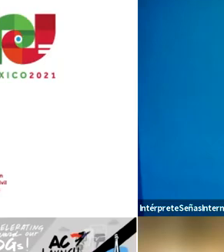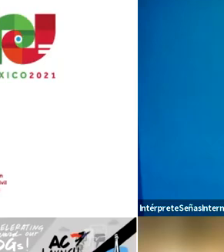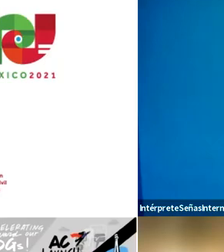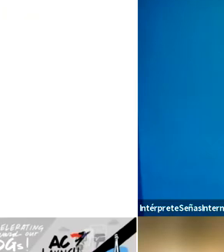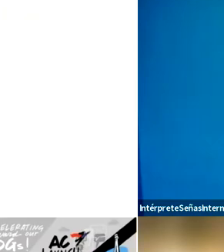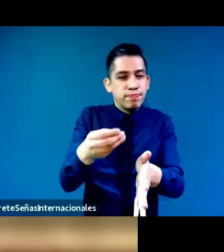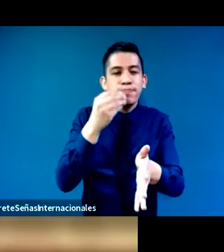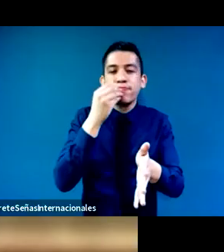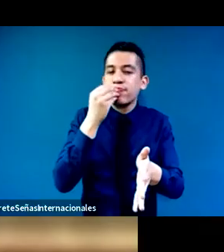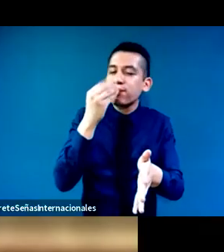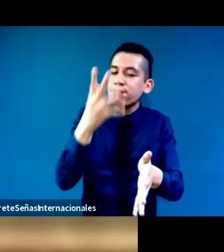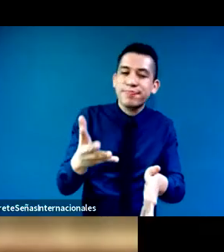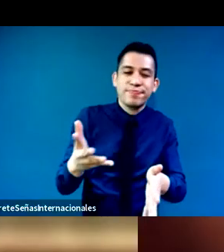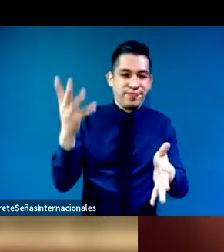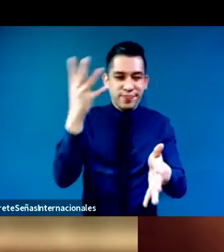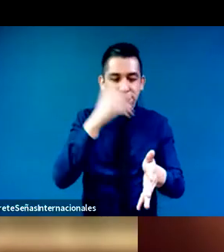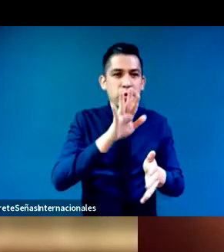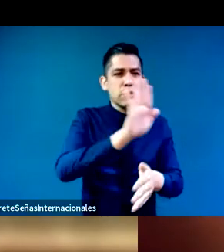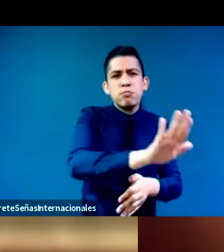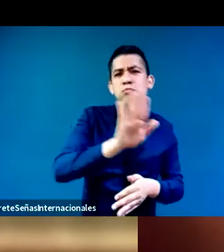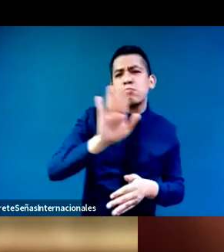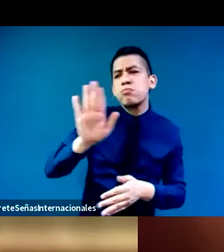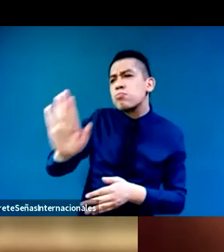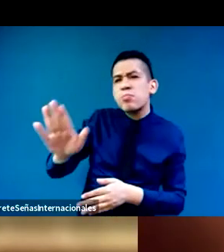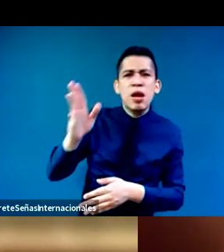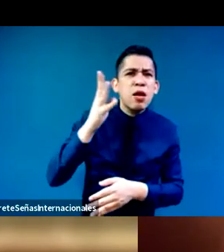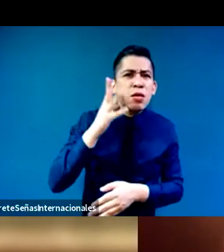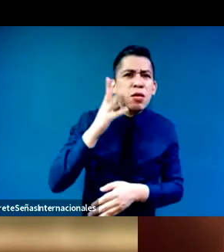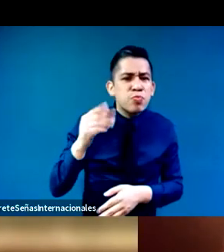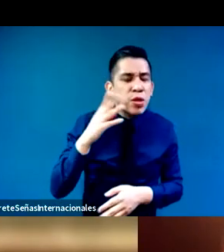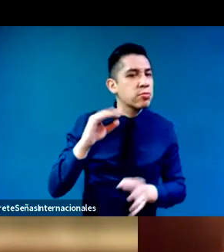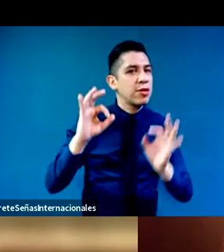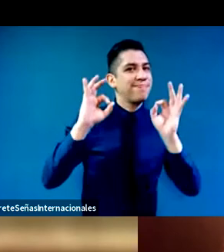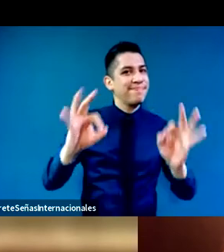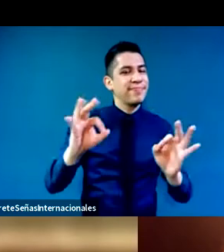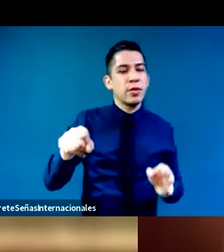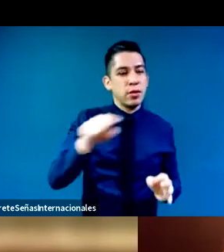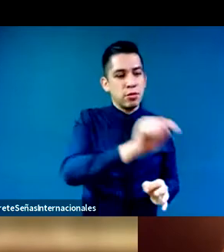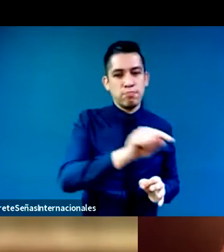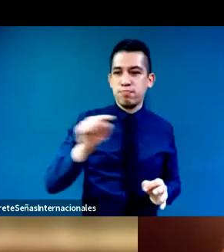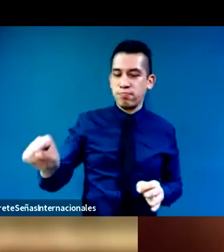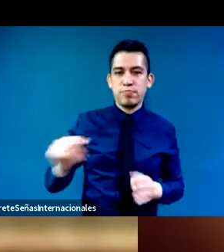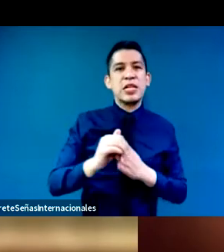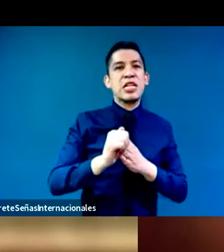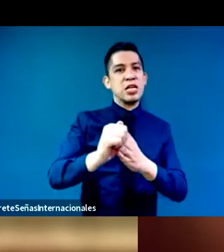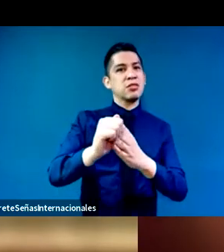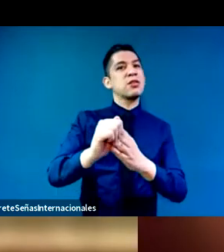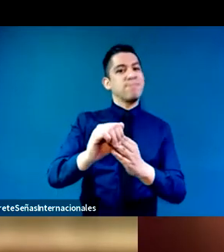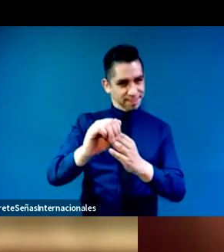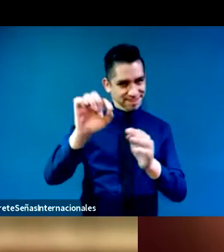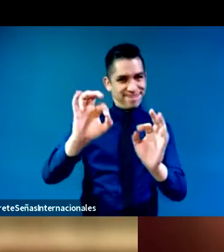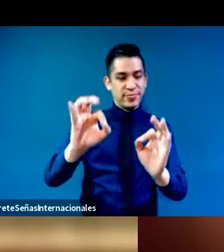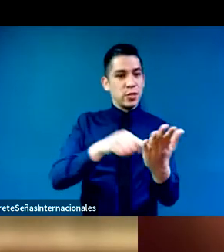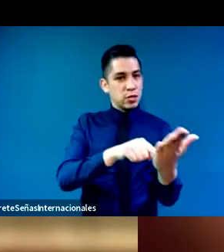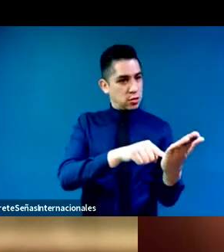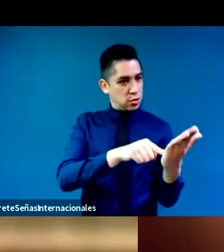leadership. Yeah. You've set the scene for our discussion today by highlighting the great work that remains to be done on gender equality and women's